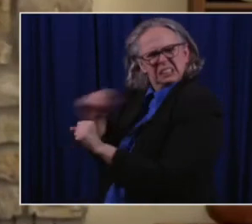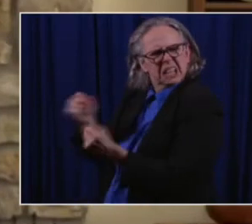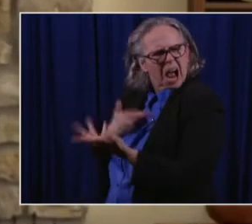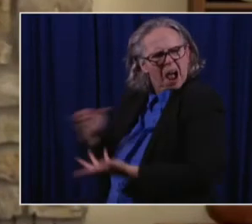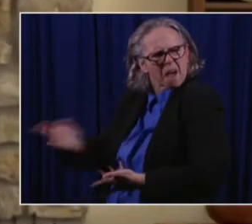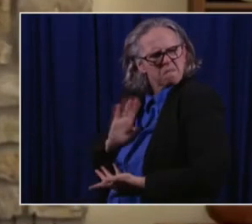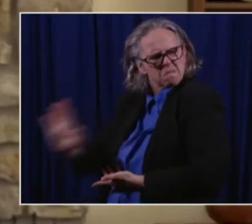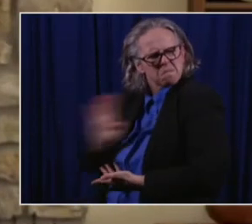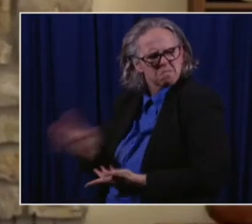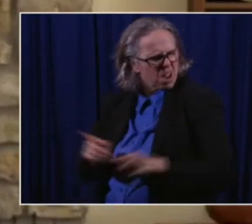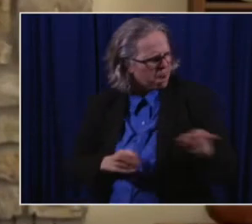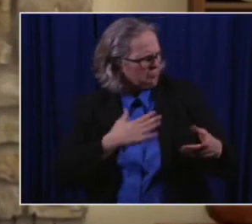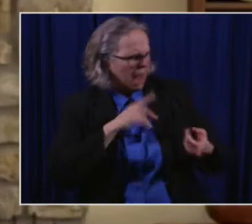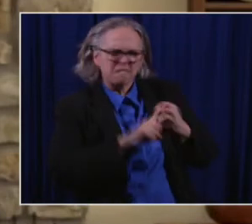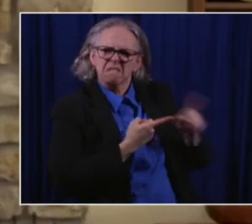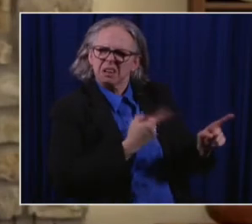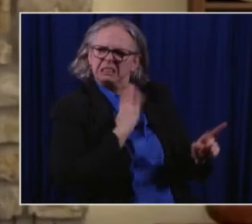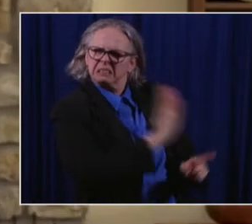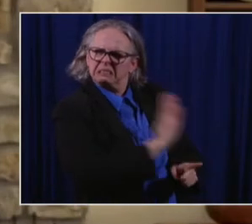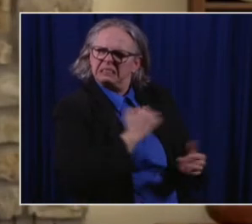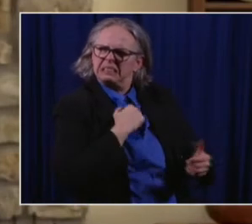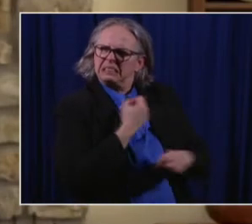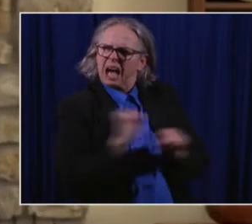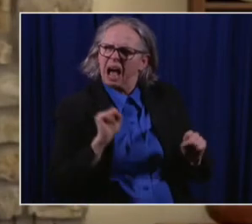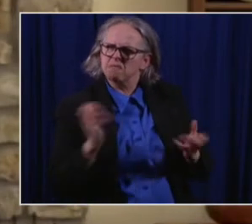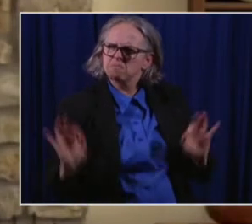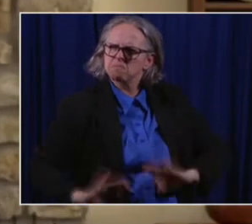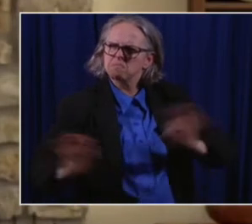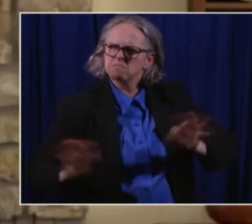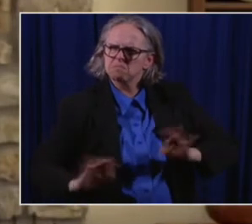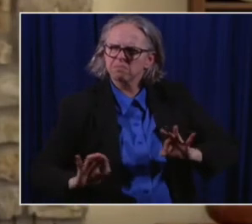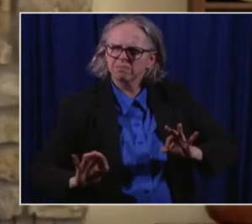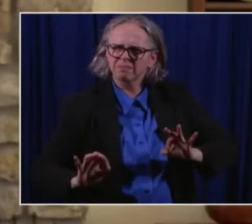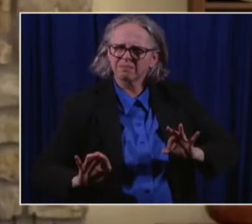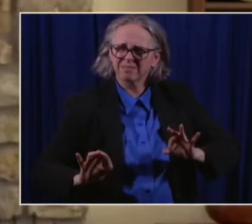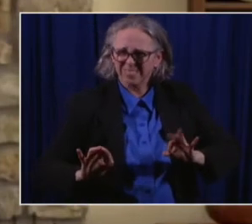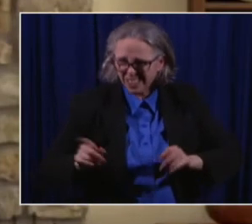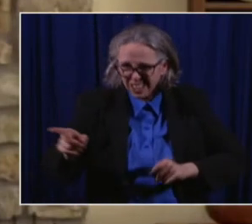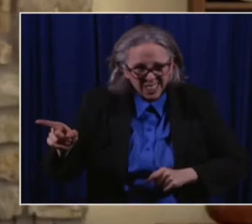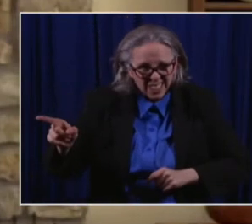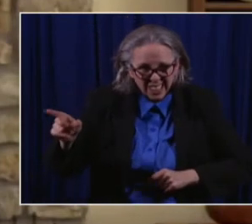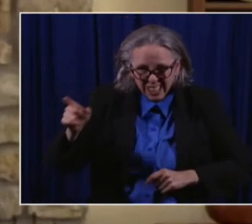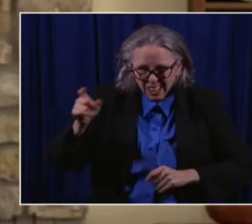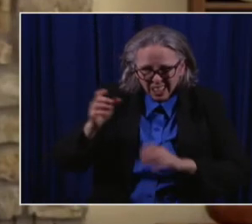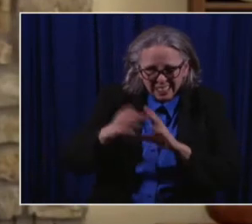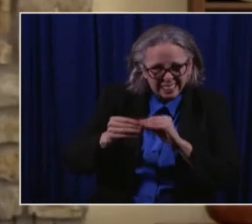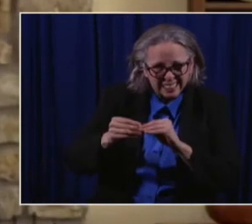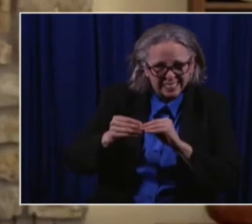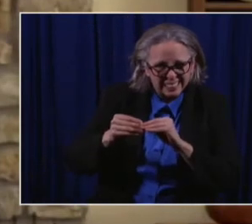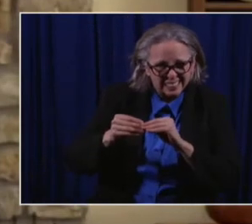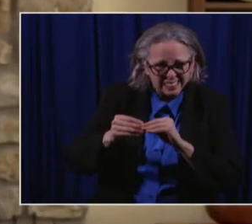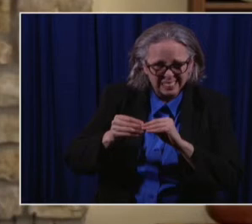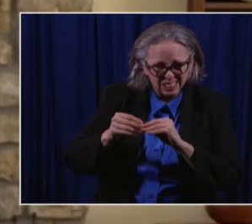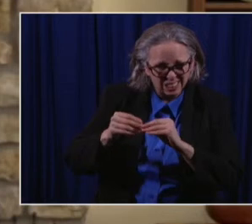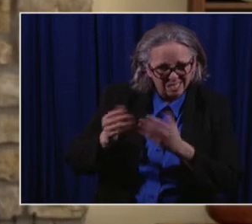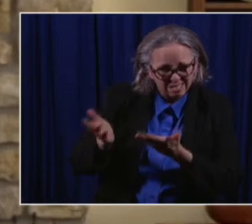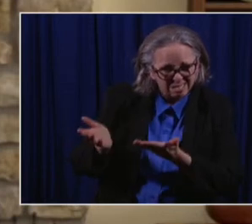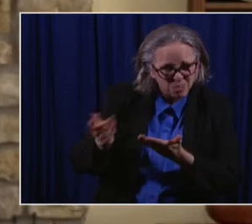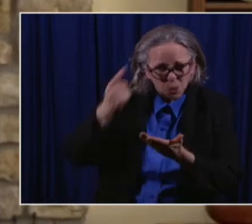okay. And, the message there again is what?